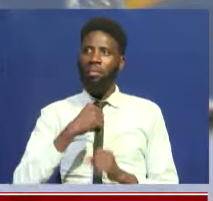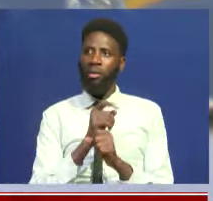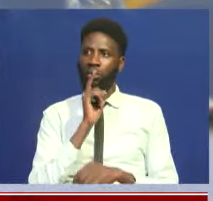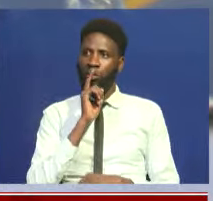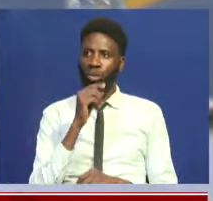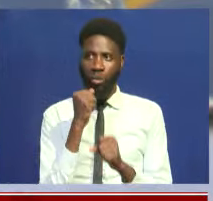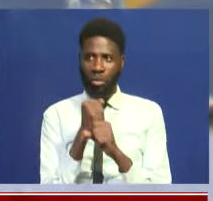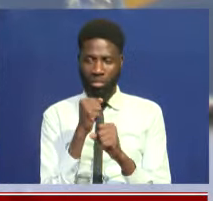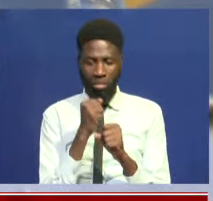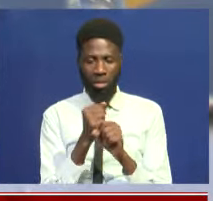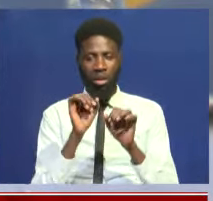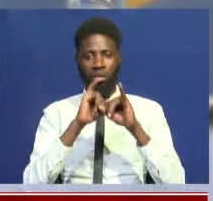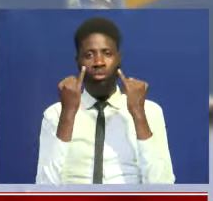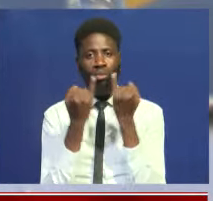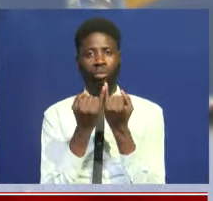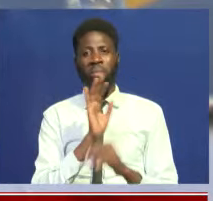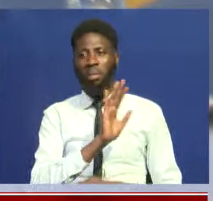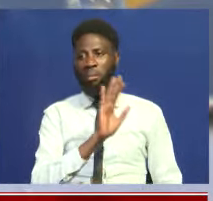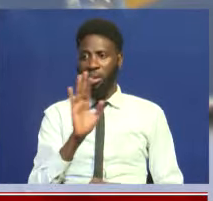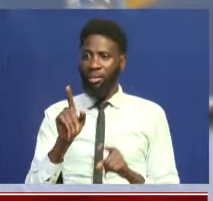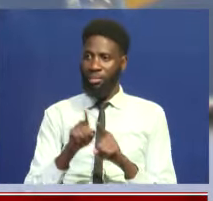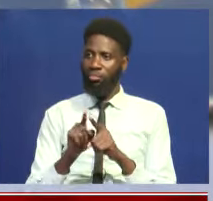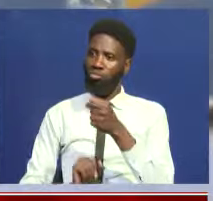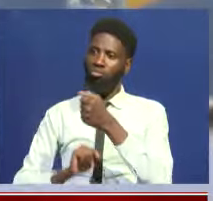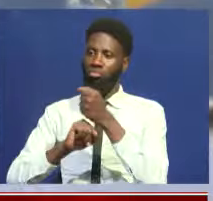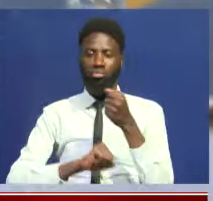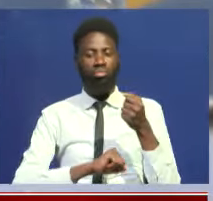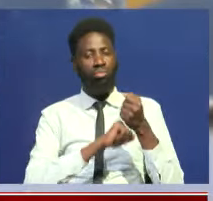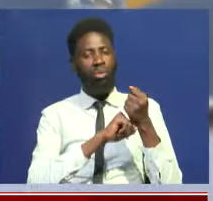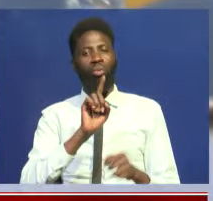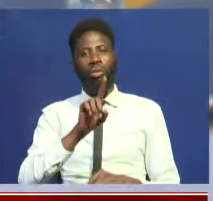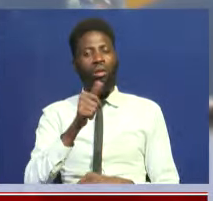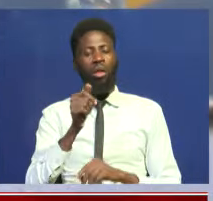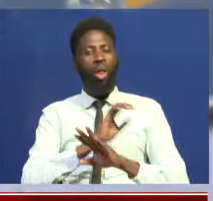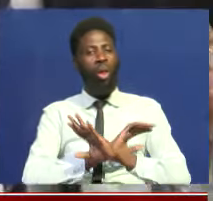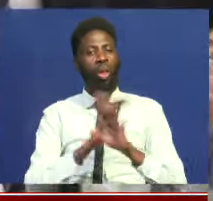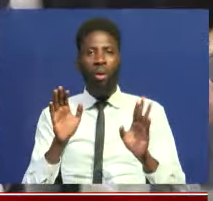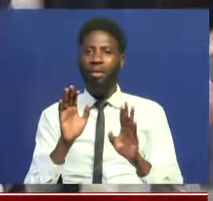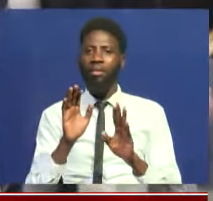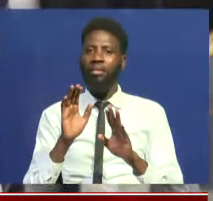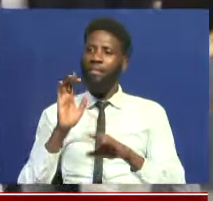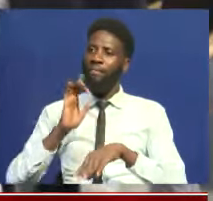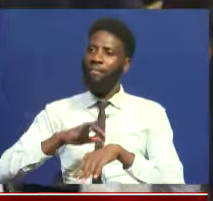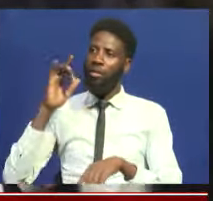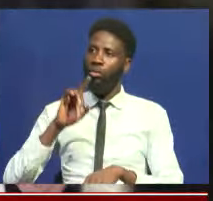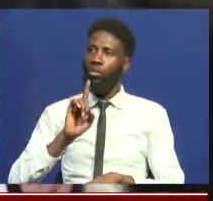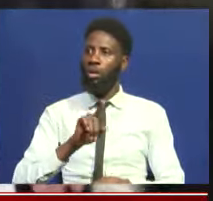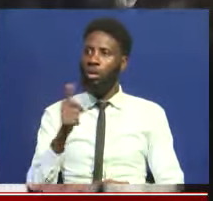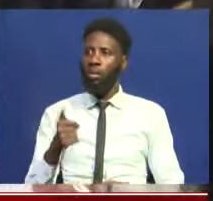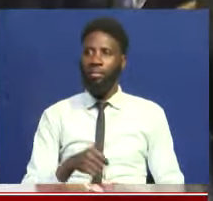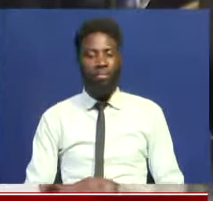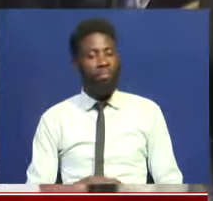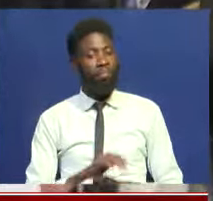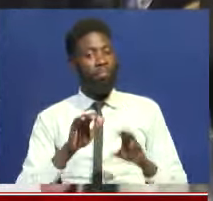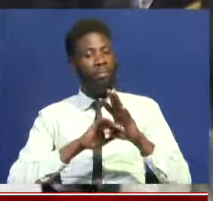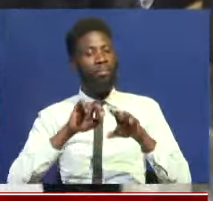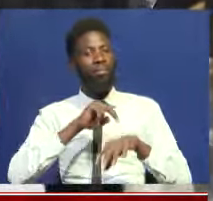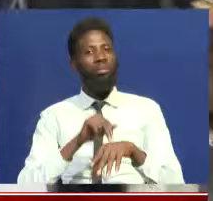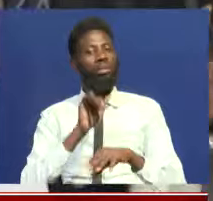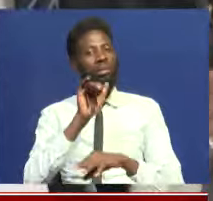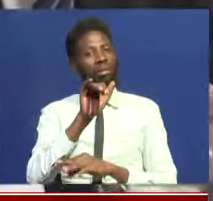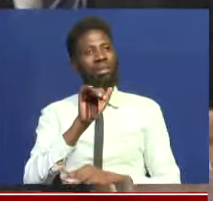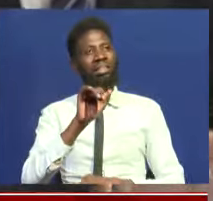inspired institutions is complementing each other, not redundant to each other. Member states were further called upon to reflect